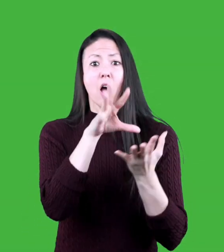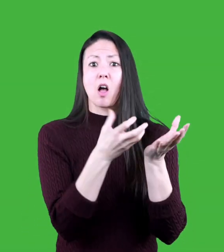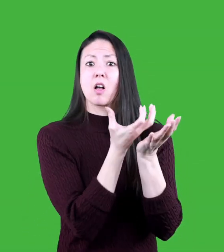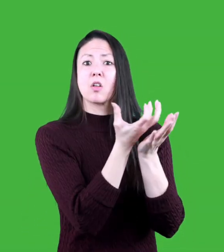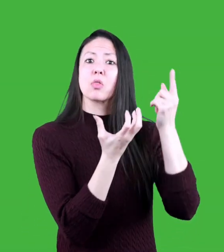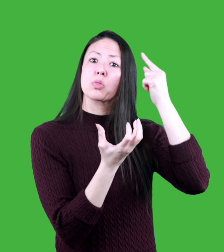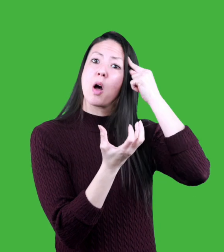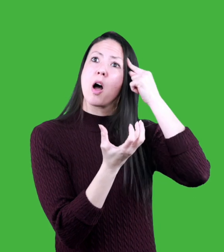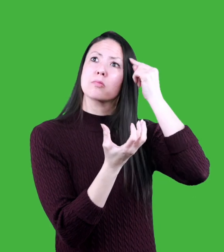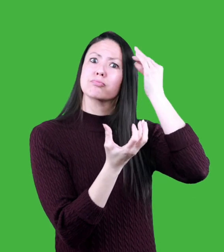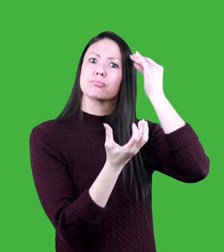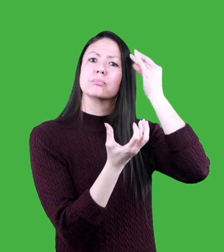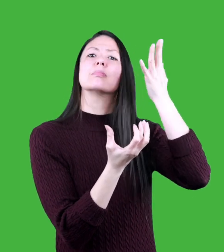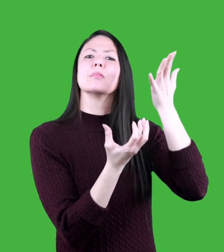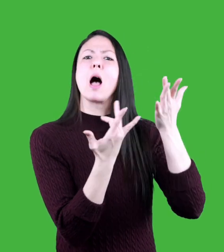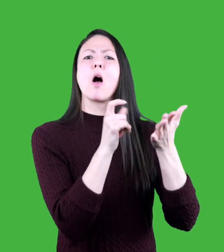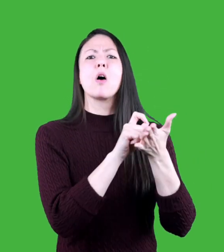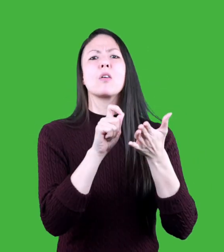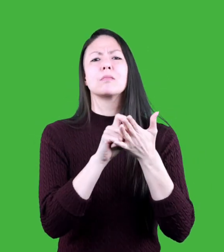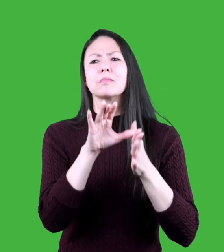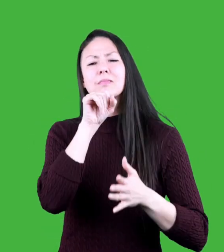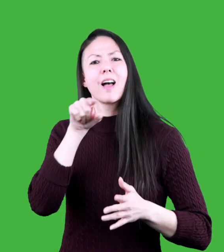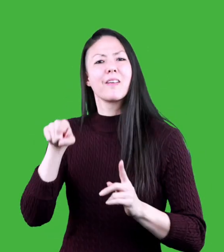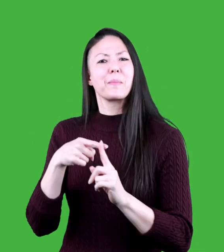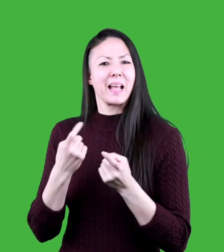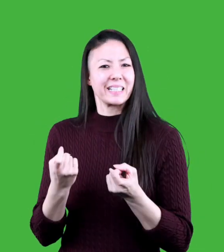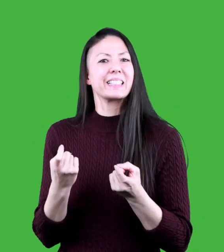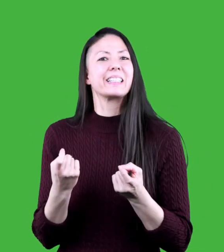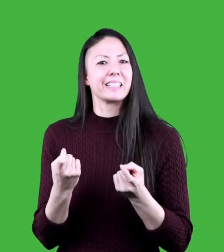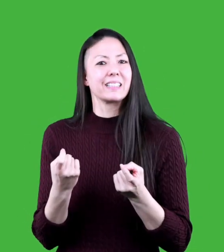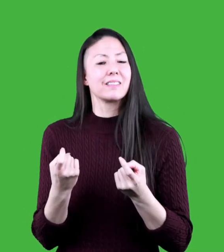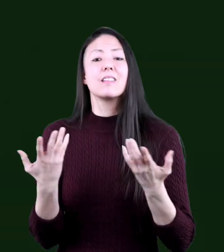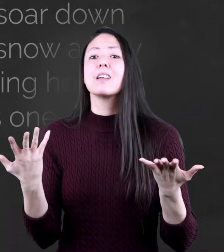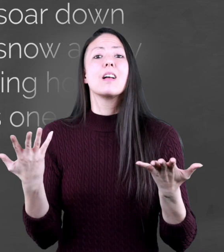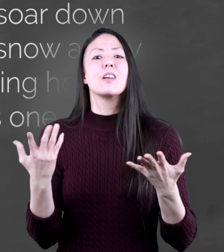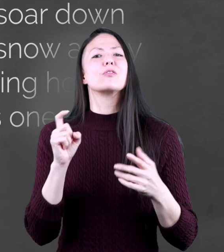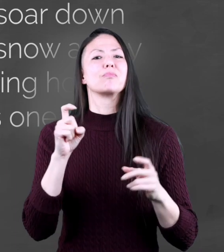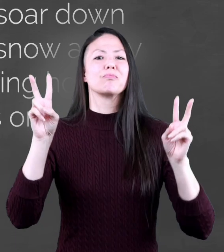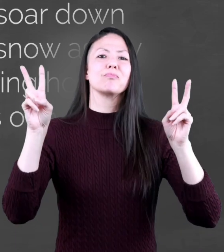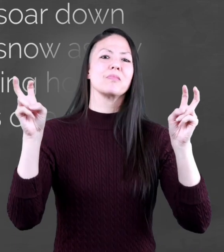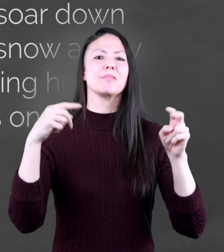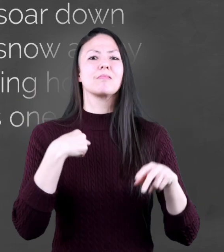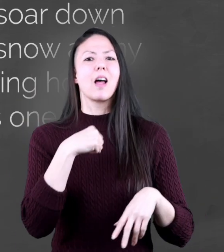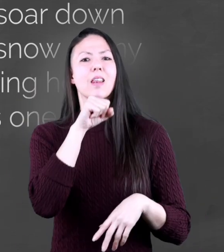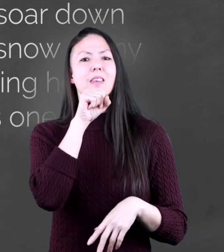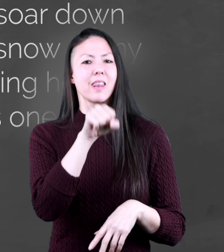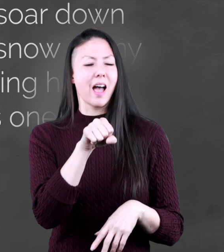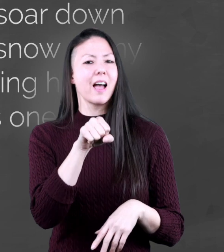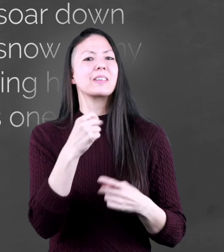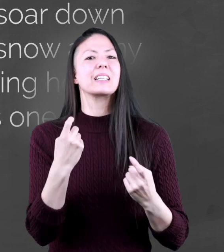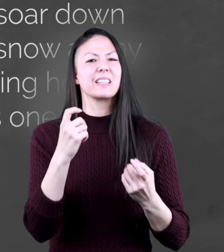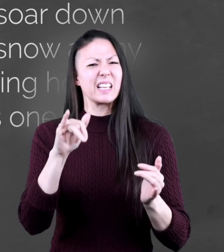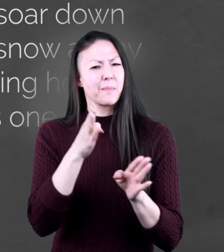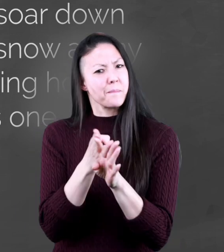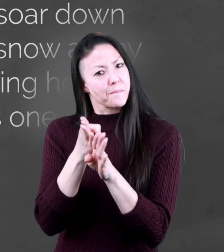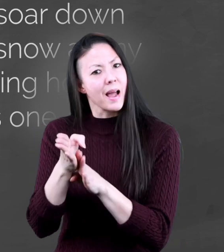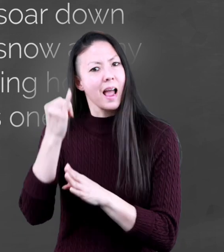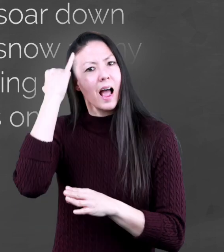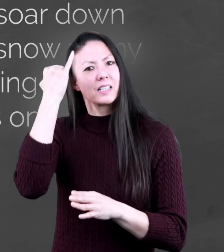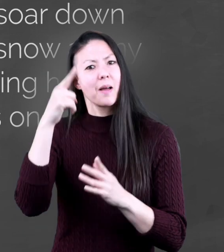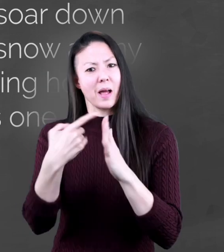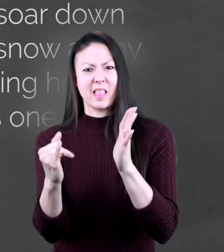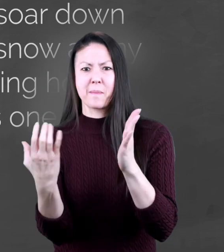of those thoughts have to do with why the author loves to ski. Consequently, I love to ski is the